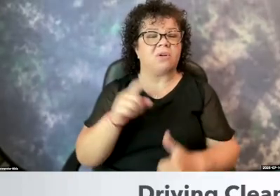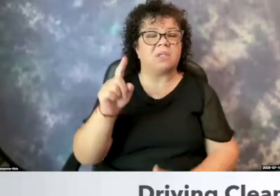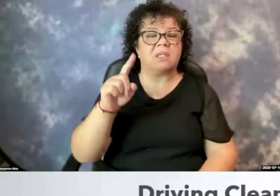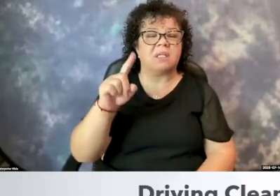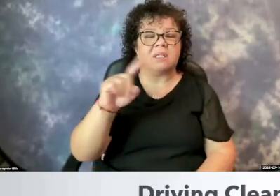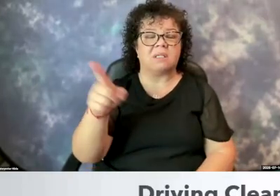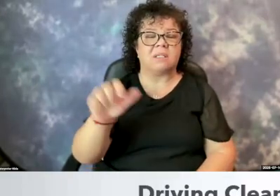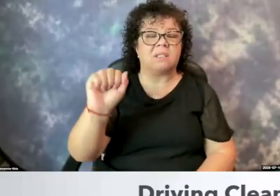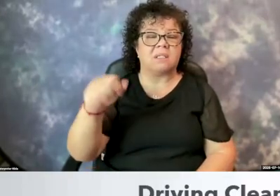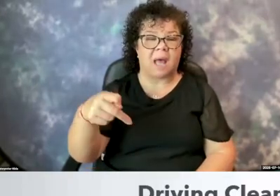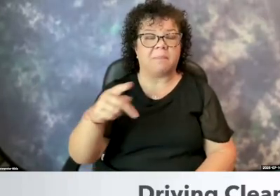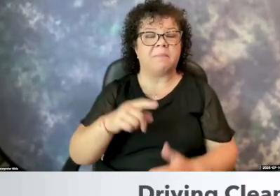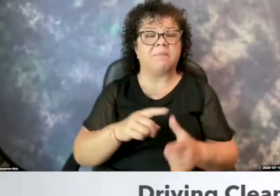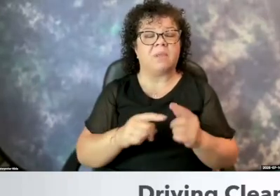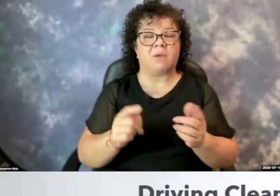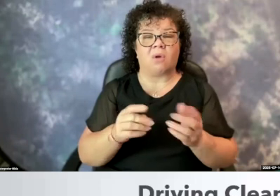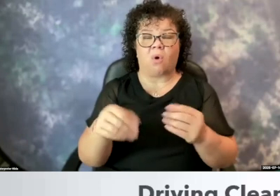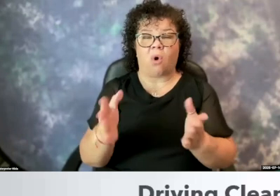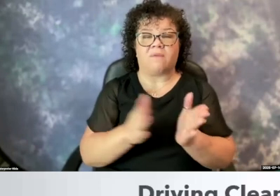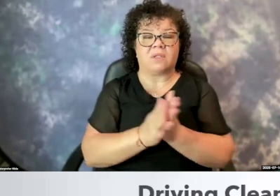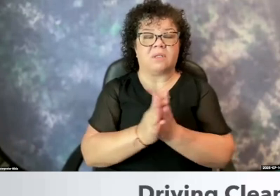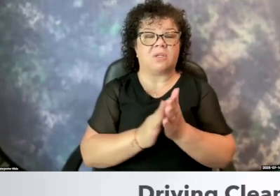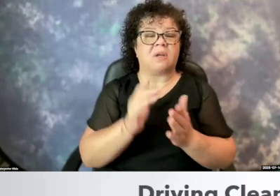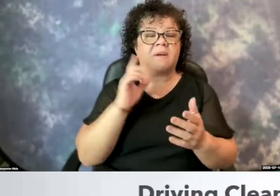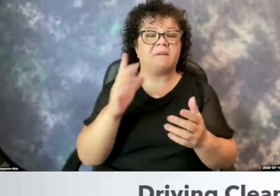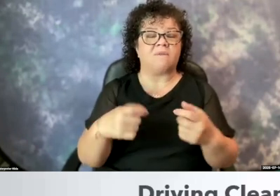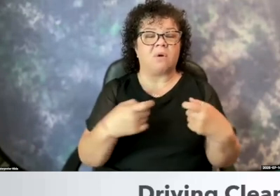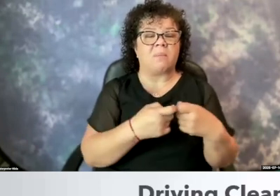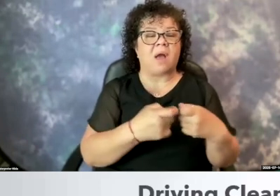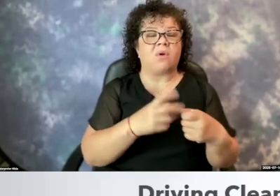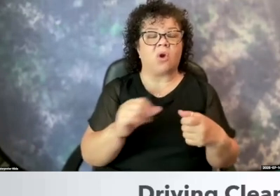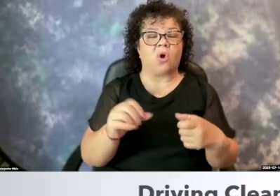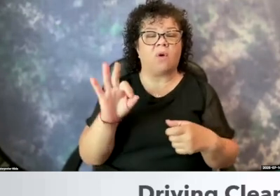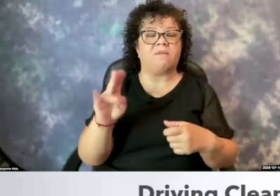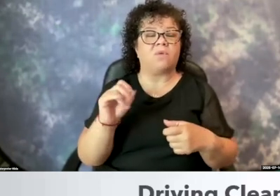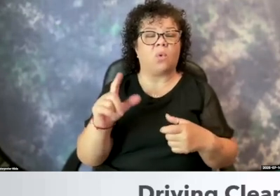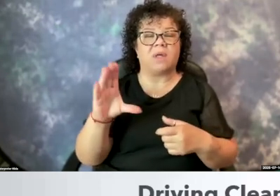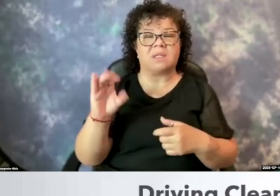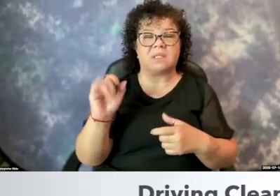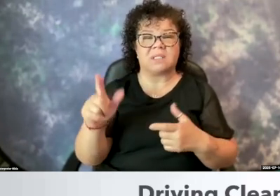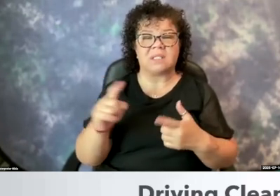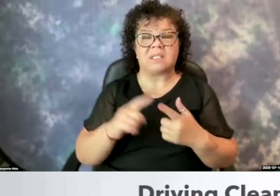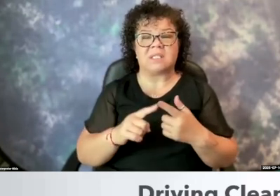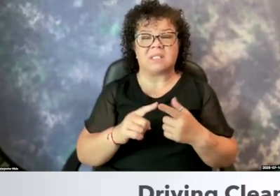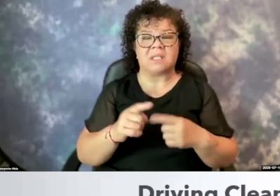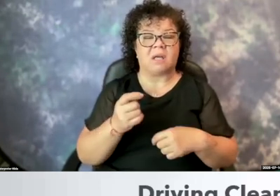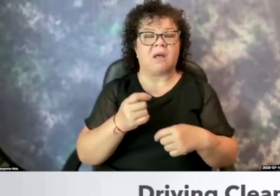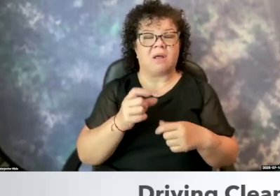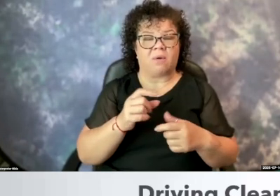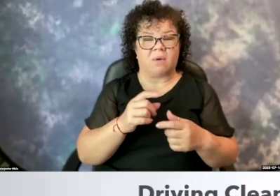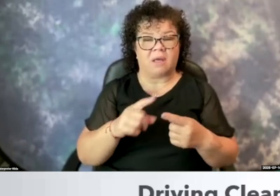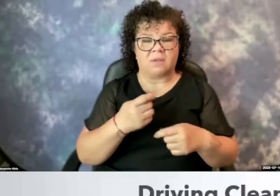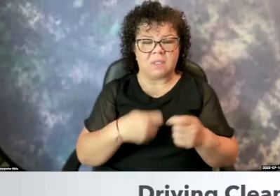moving clockwise. First, the Zero-Emission Assurance Project, or ZAP, offers incentives for battery or fuel